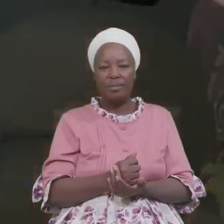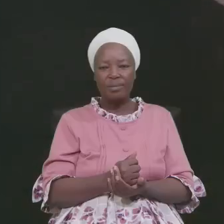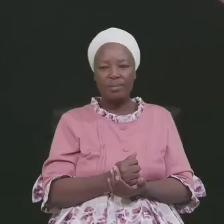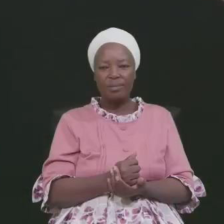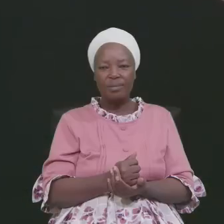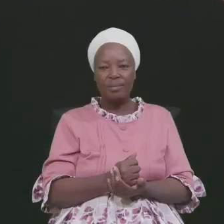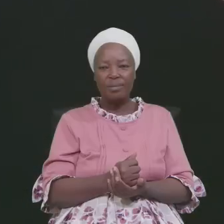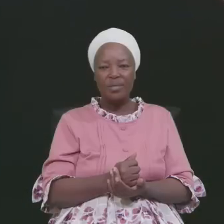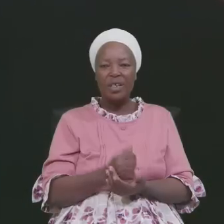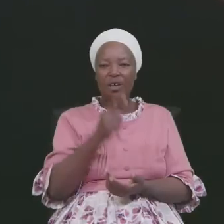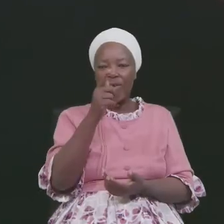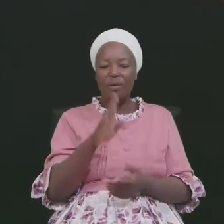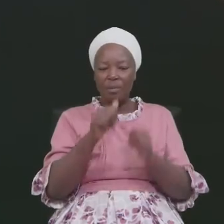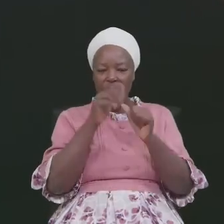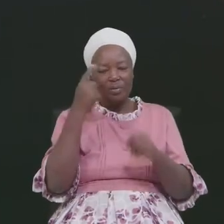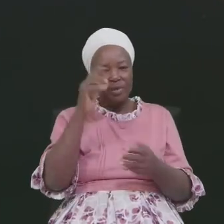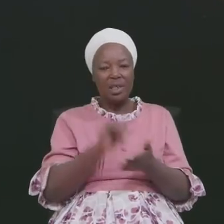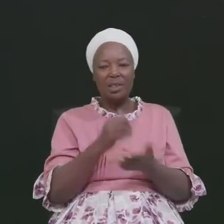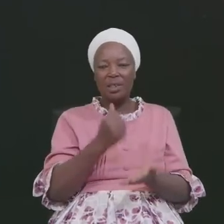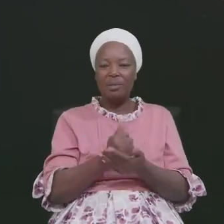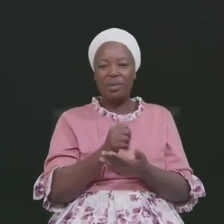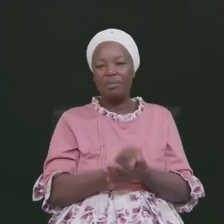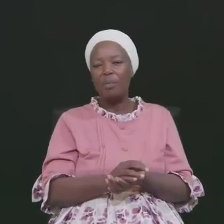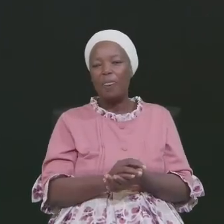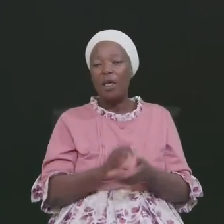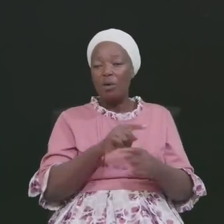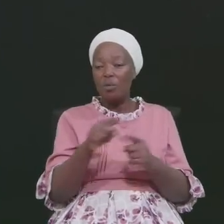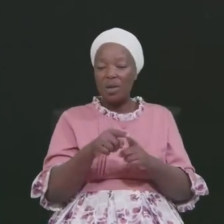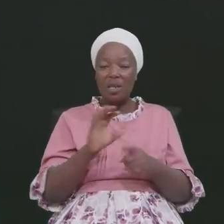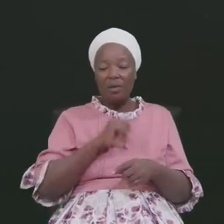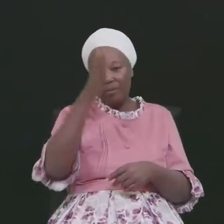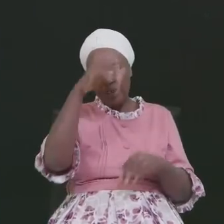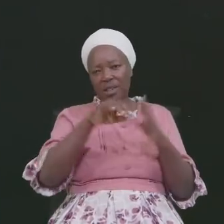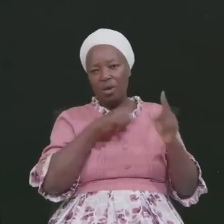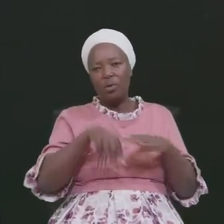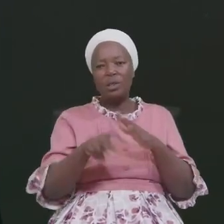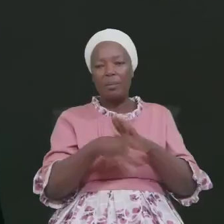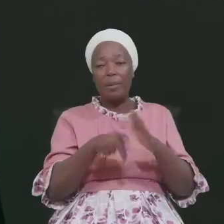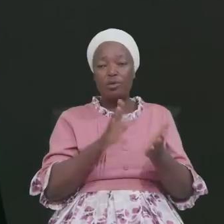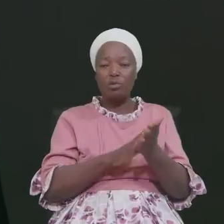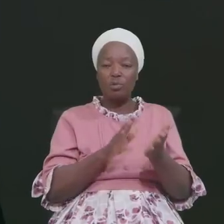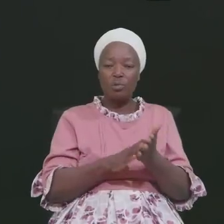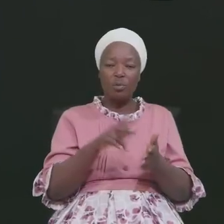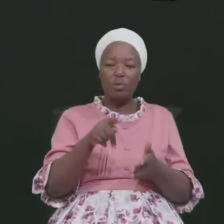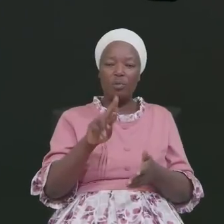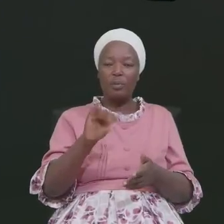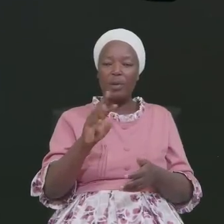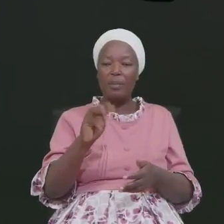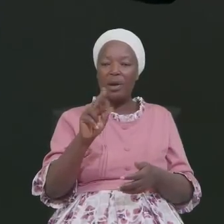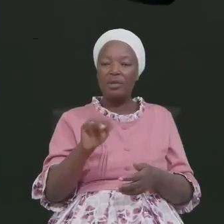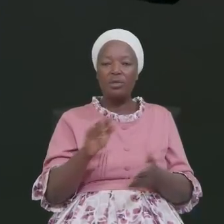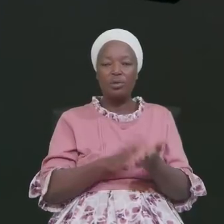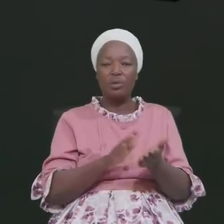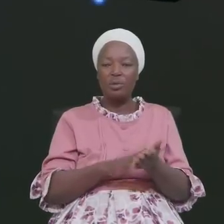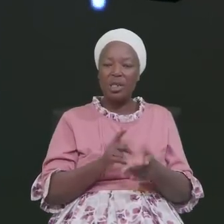We're in the primary school. I was finished the first class. The reason we went